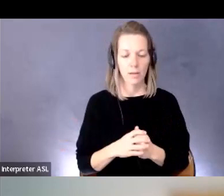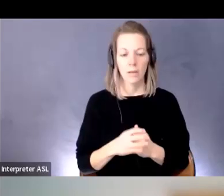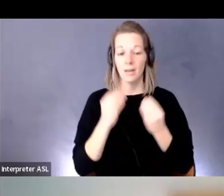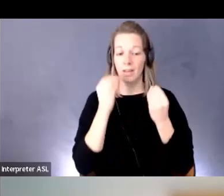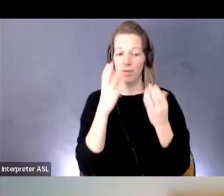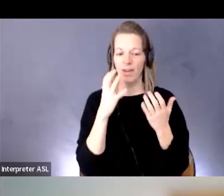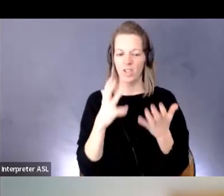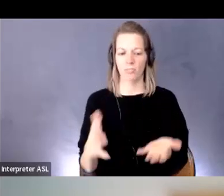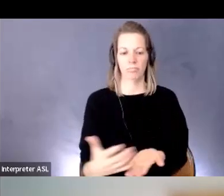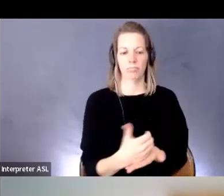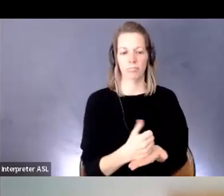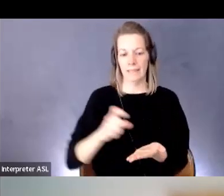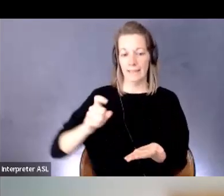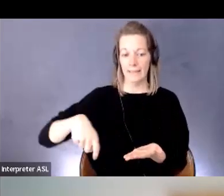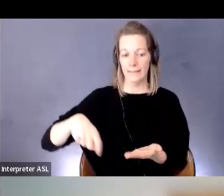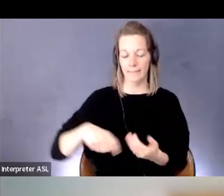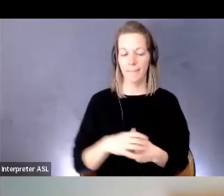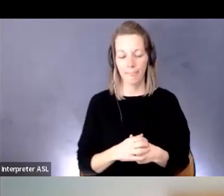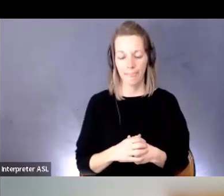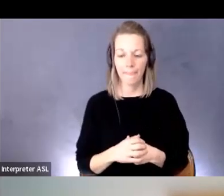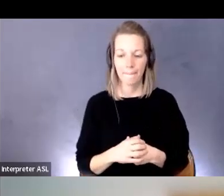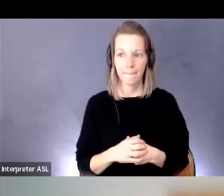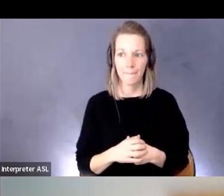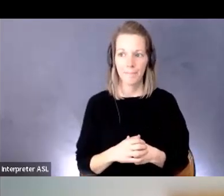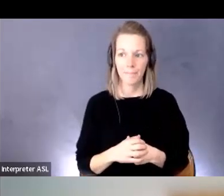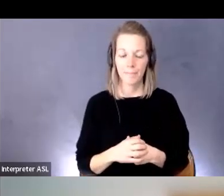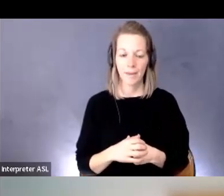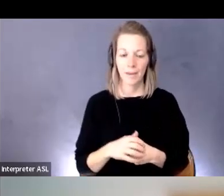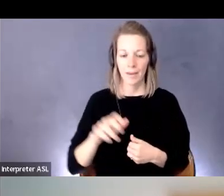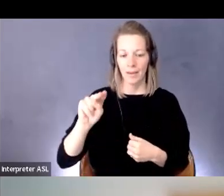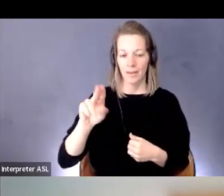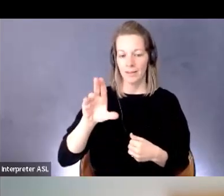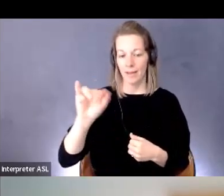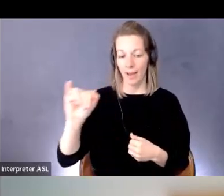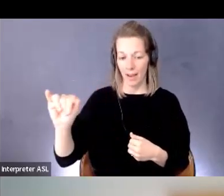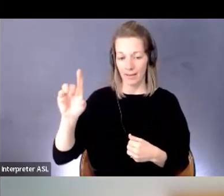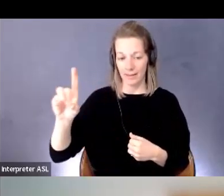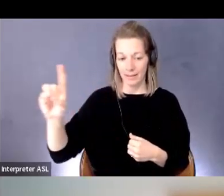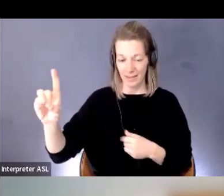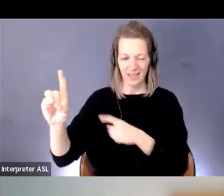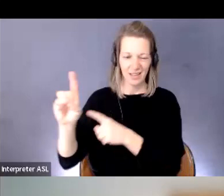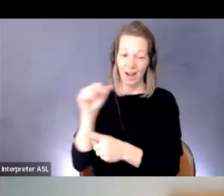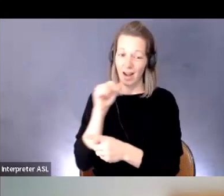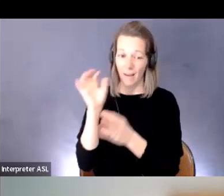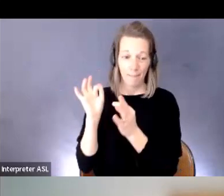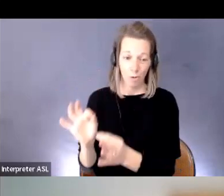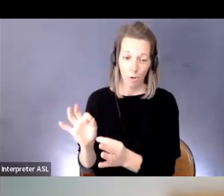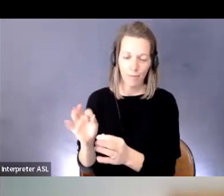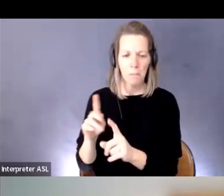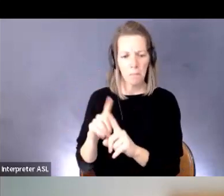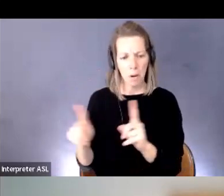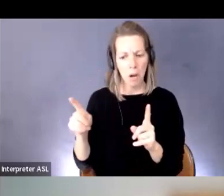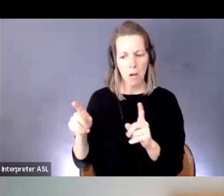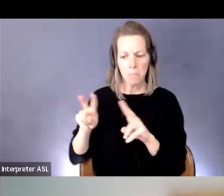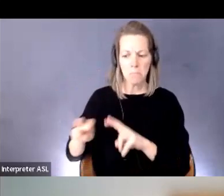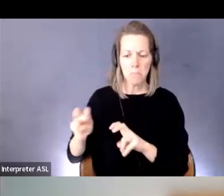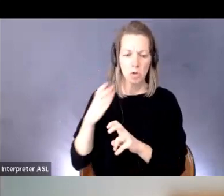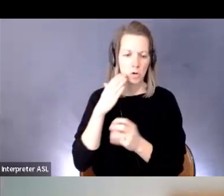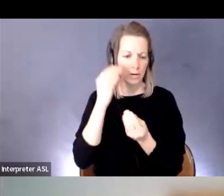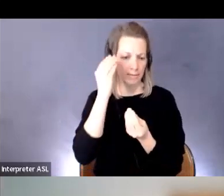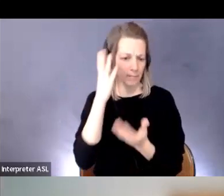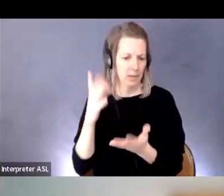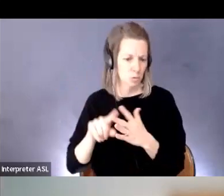information we urgently need. The NCI-IDD isn't perfect. But it is a great start.